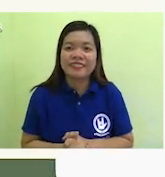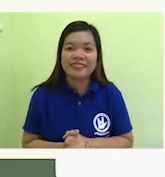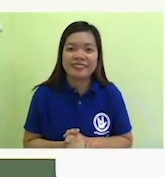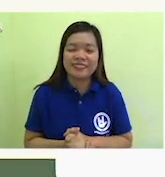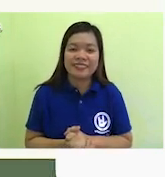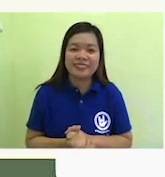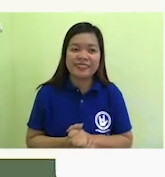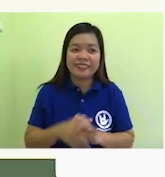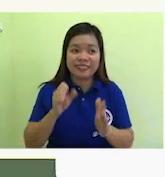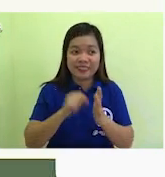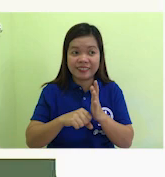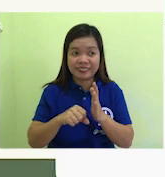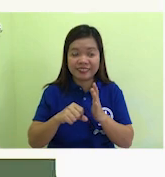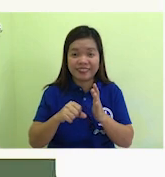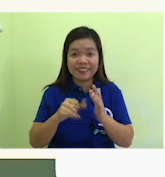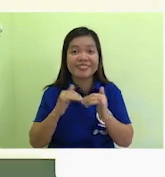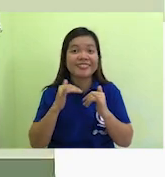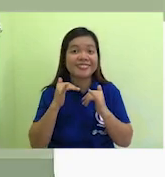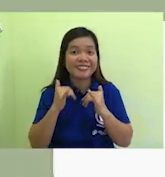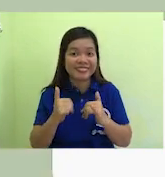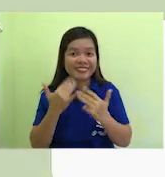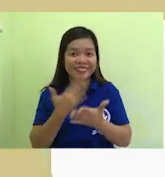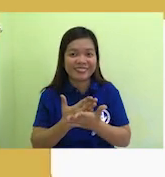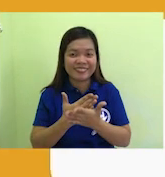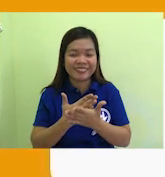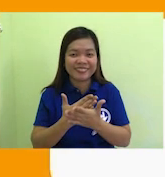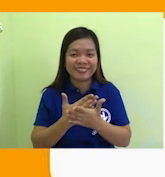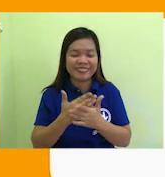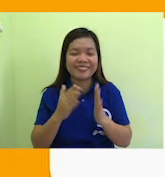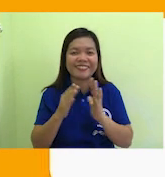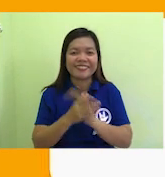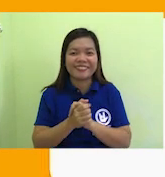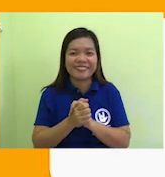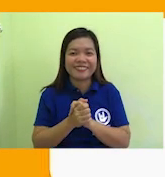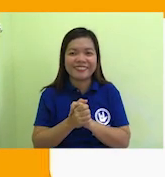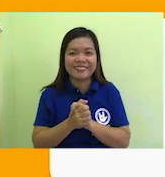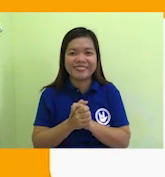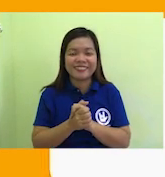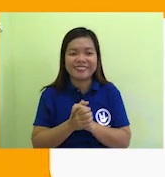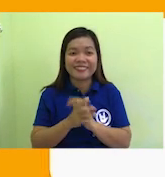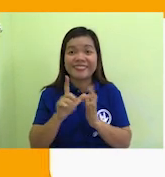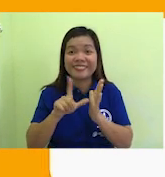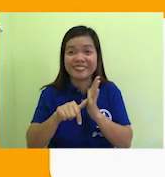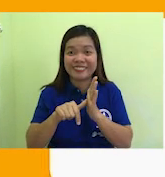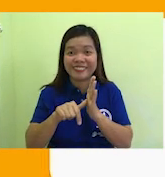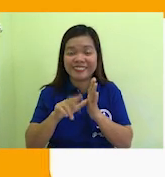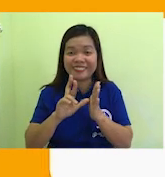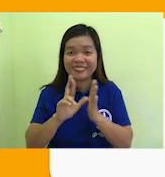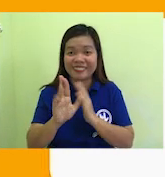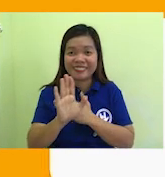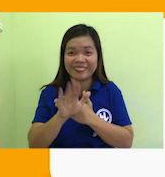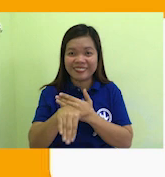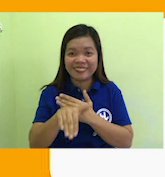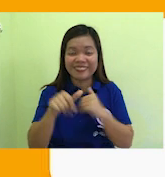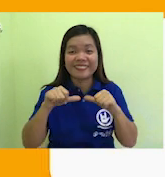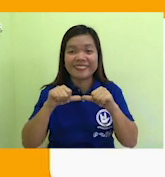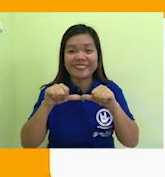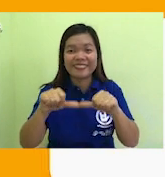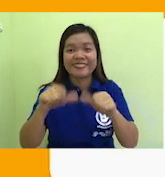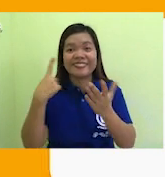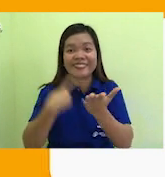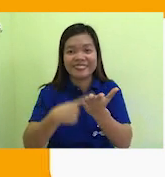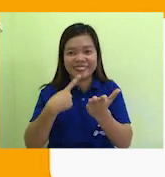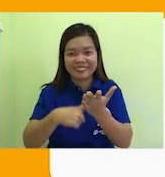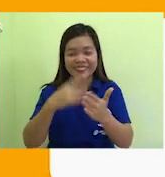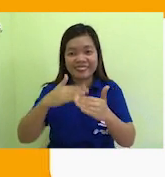b. So let's pause for a while and have a short break. When we return, we